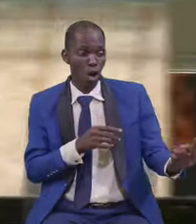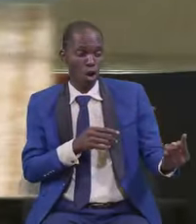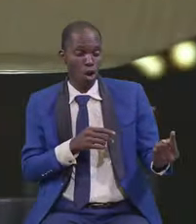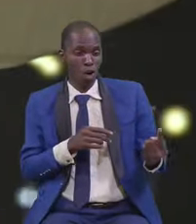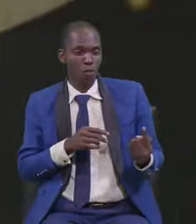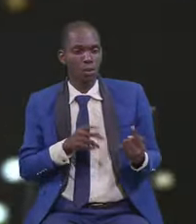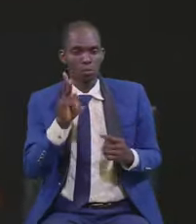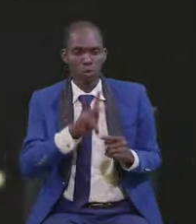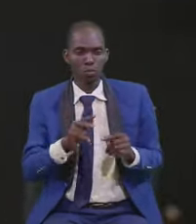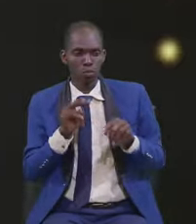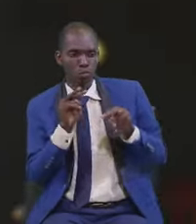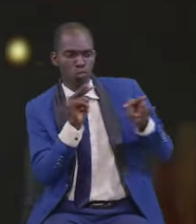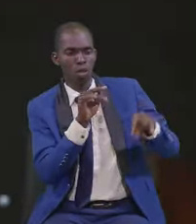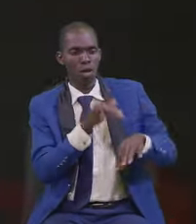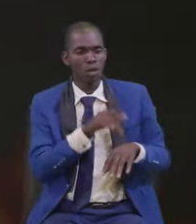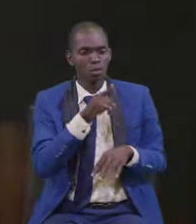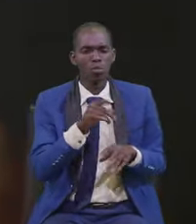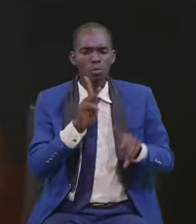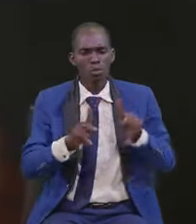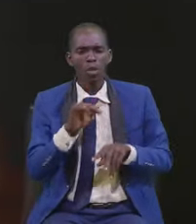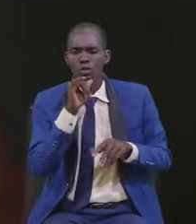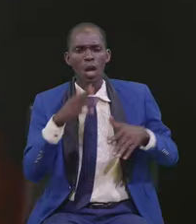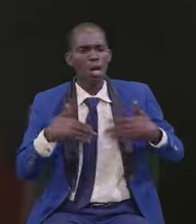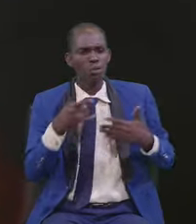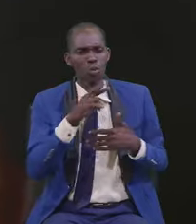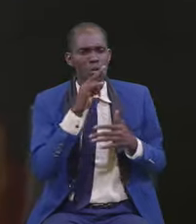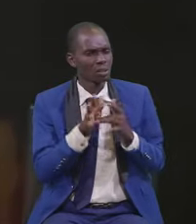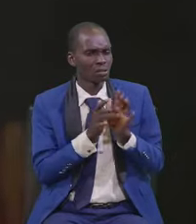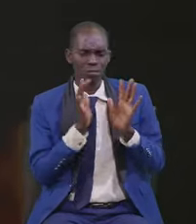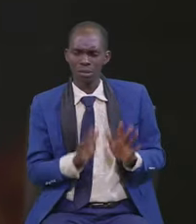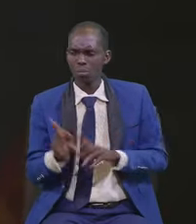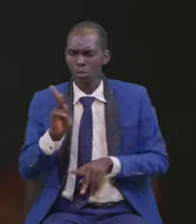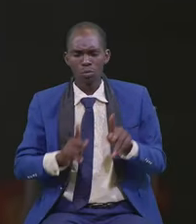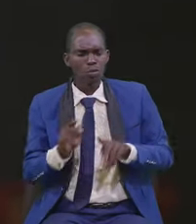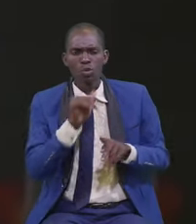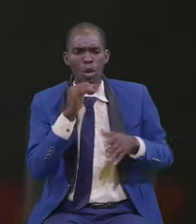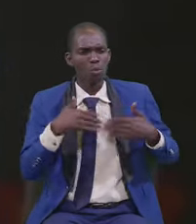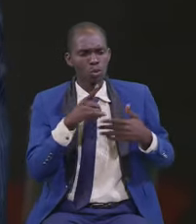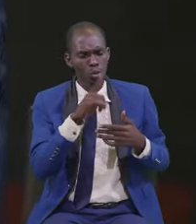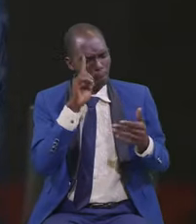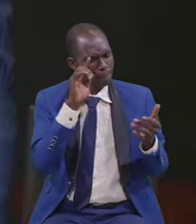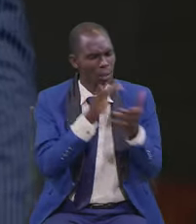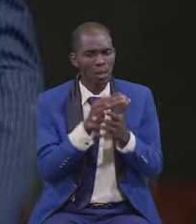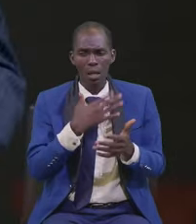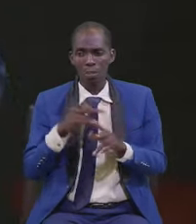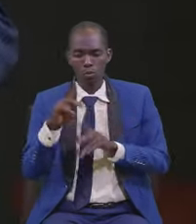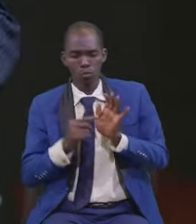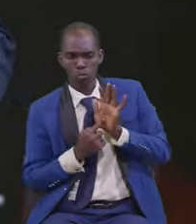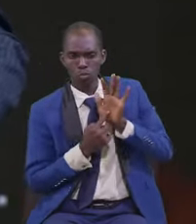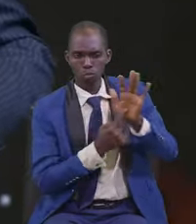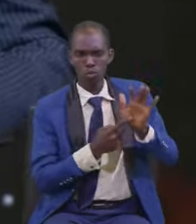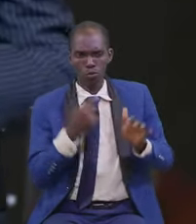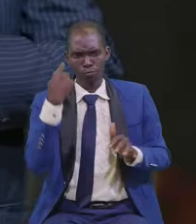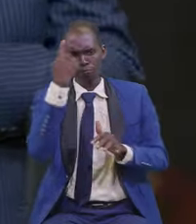not happy, they're not happy you're a Christian, they're not happy you're a believer, they frown at you and they're furious, and